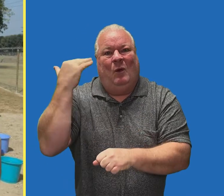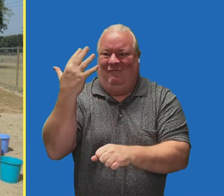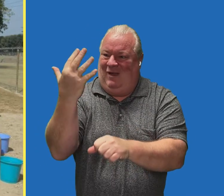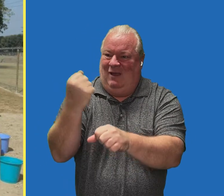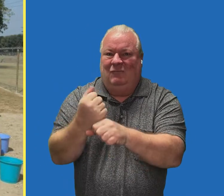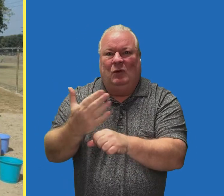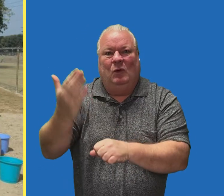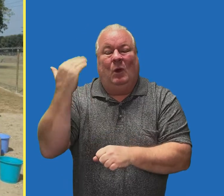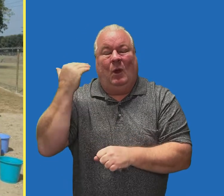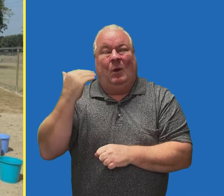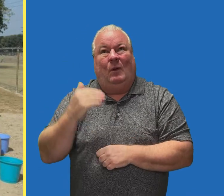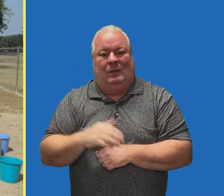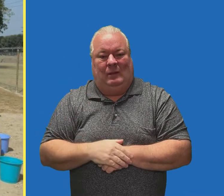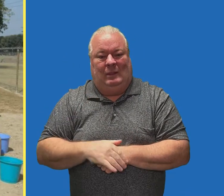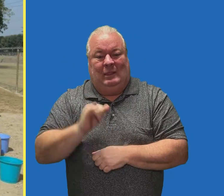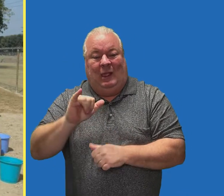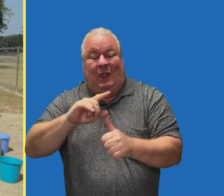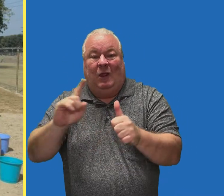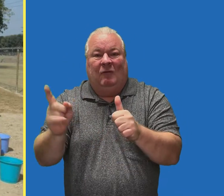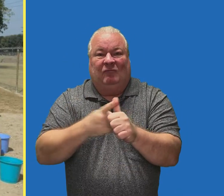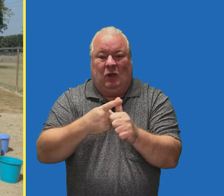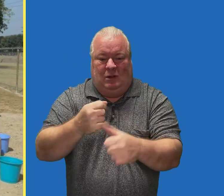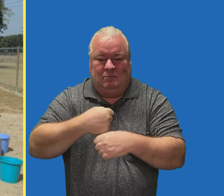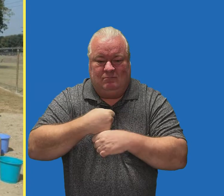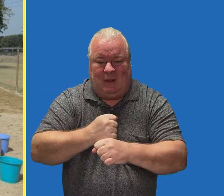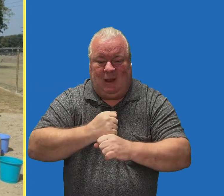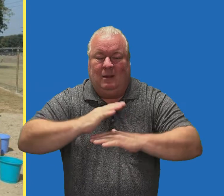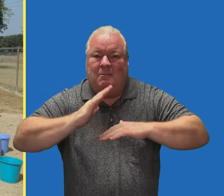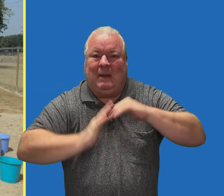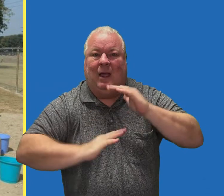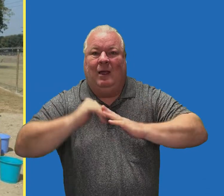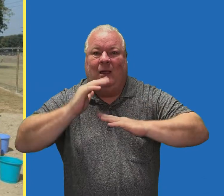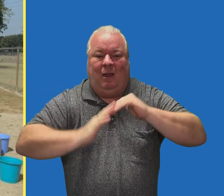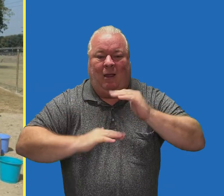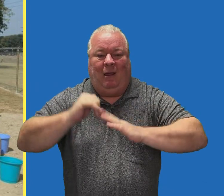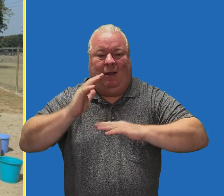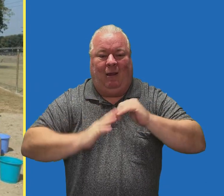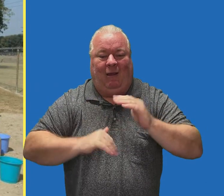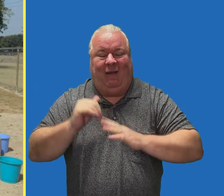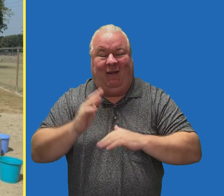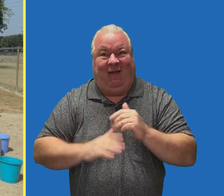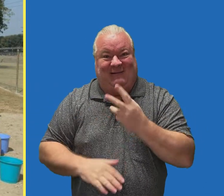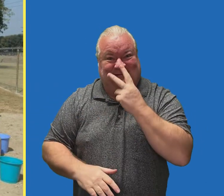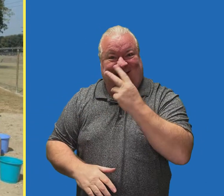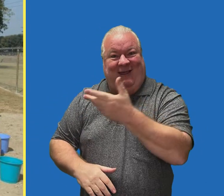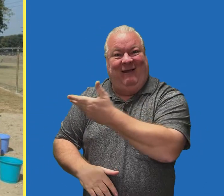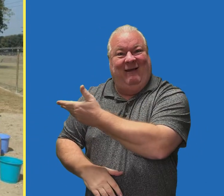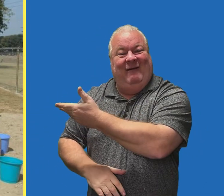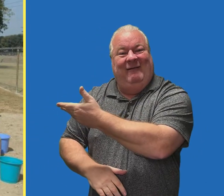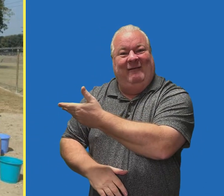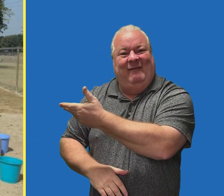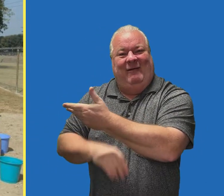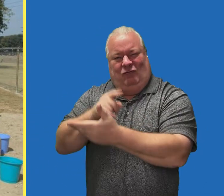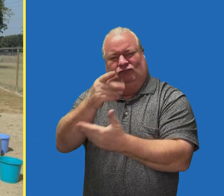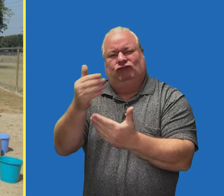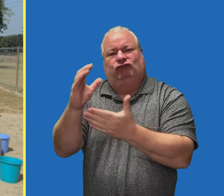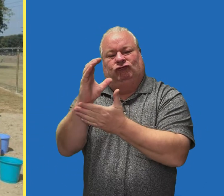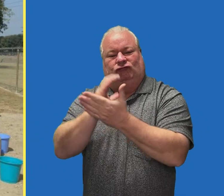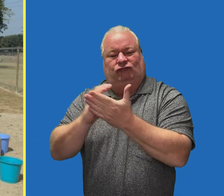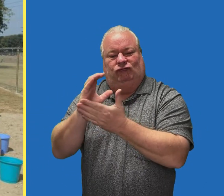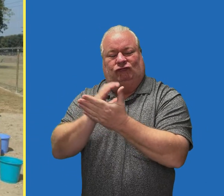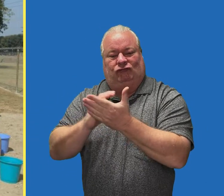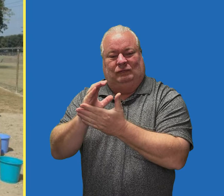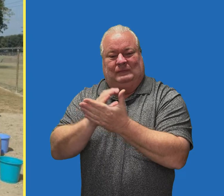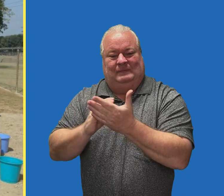very first building of our garden beds. So I'll give you a minute to take a look at the